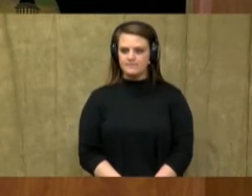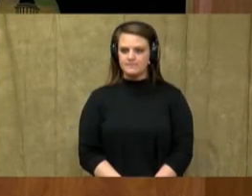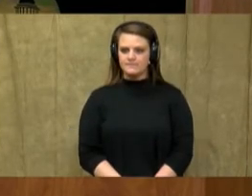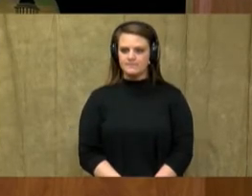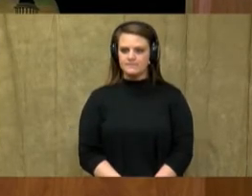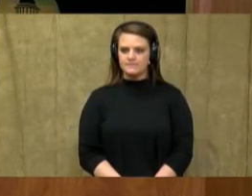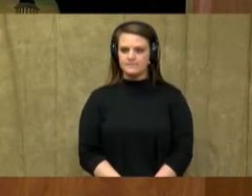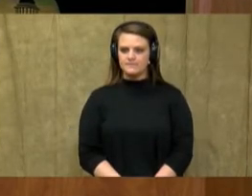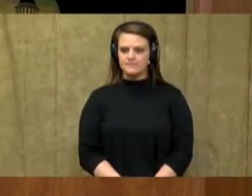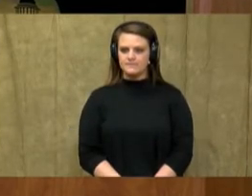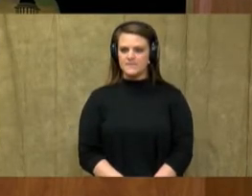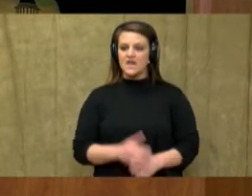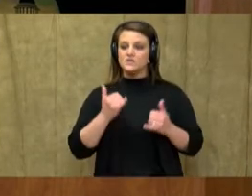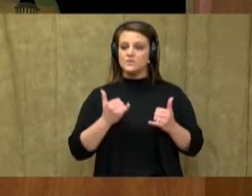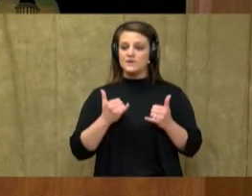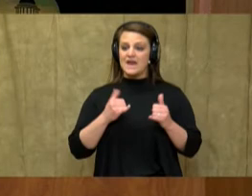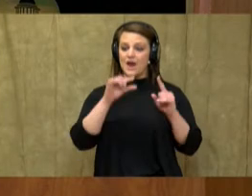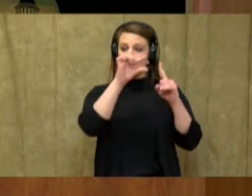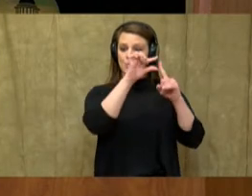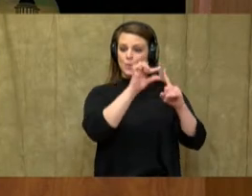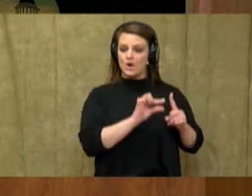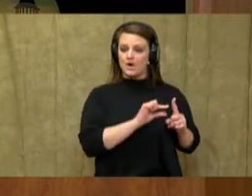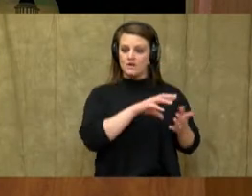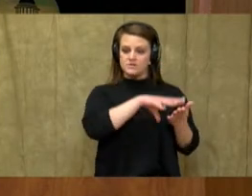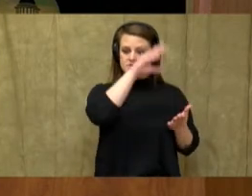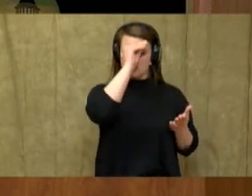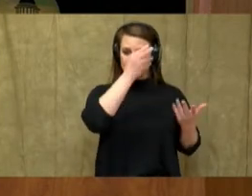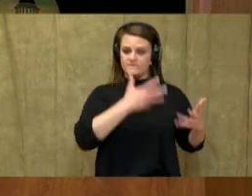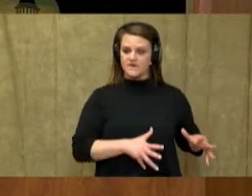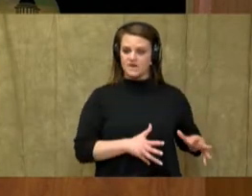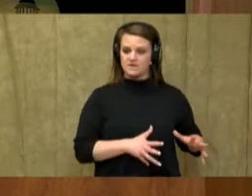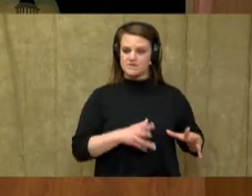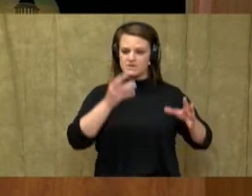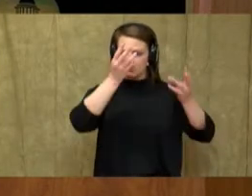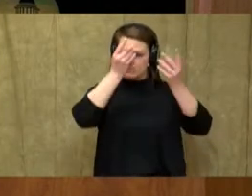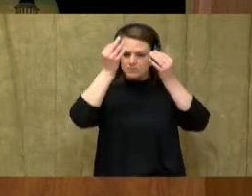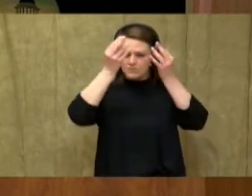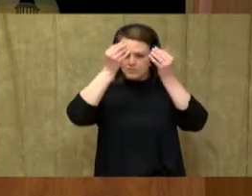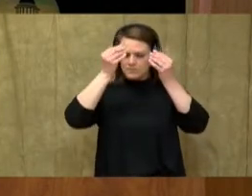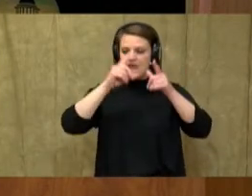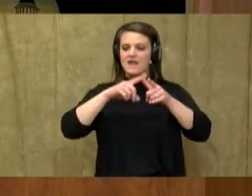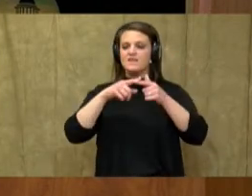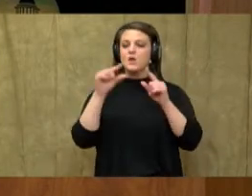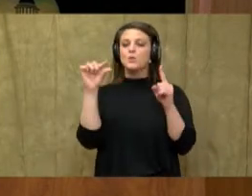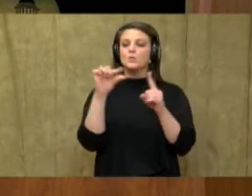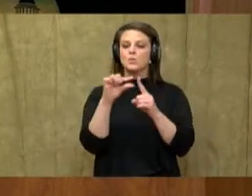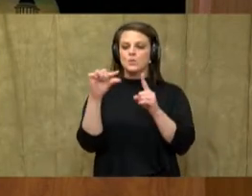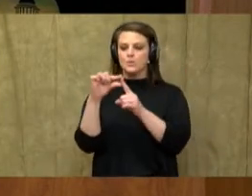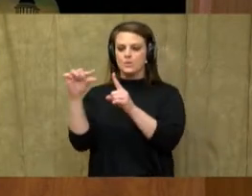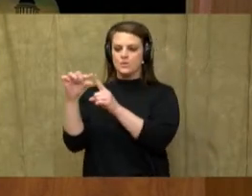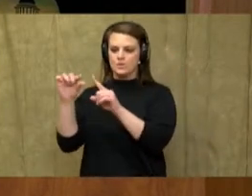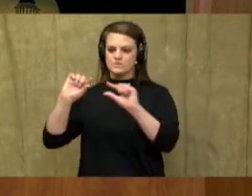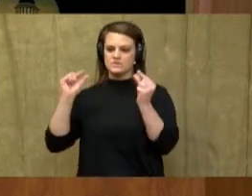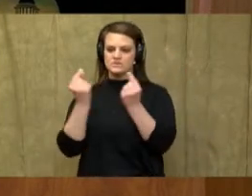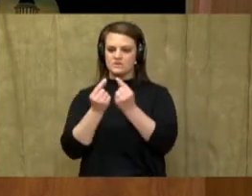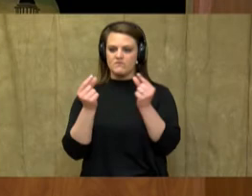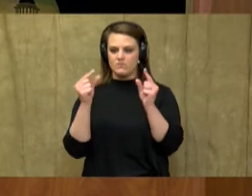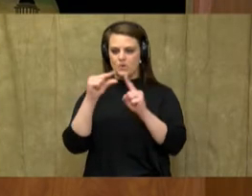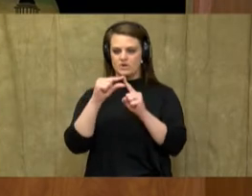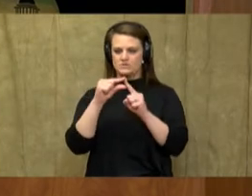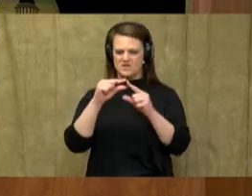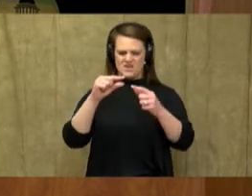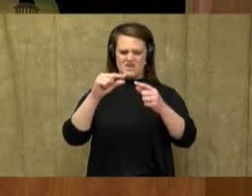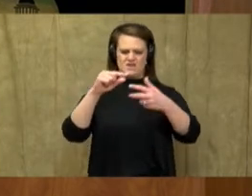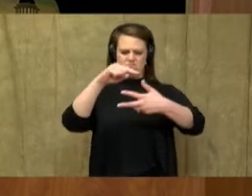at, let's think about the words that we've learned, and then I want you to think about groups of words, and let's think about what word doesn't